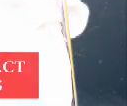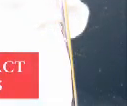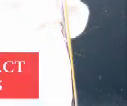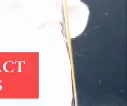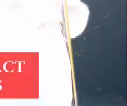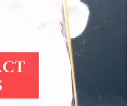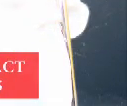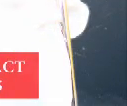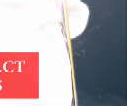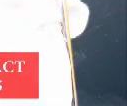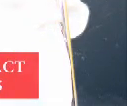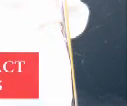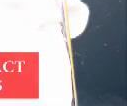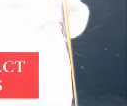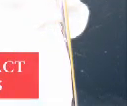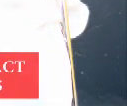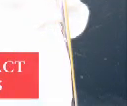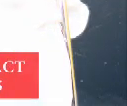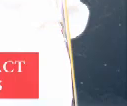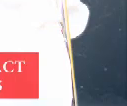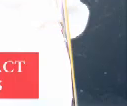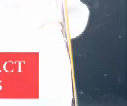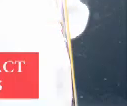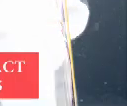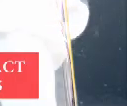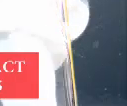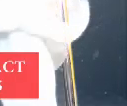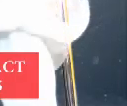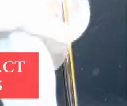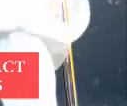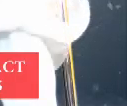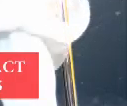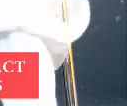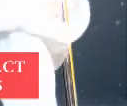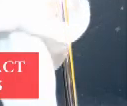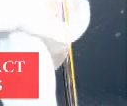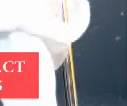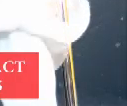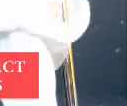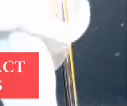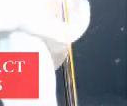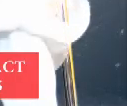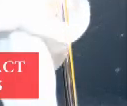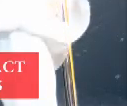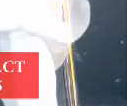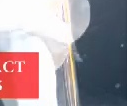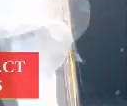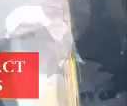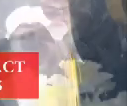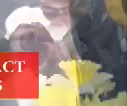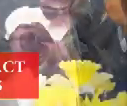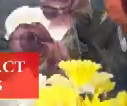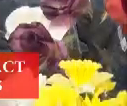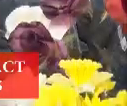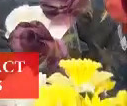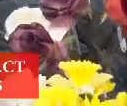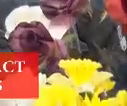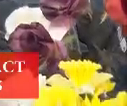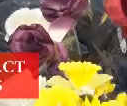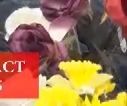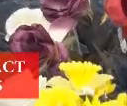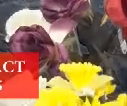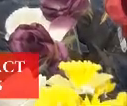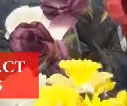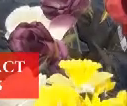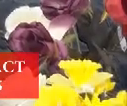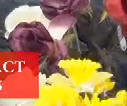daal waaye ñàkk a waxtaan a am bu ñu waxtaanee gindandikoo programme boobu nag ana ñan ñoo koy amal. Mouhamadou Lamine Kane al